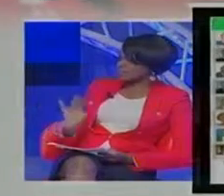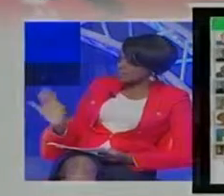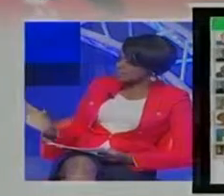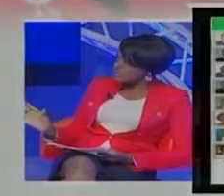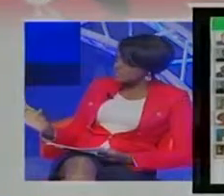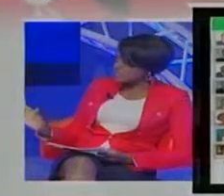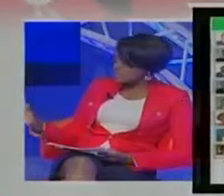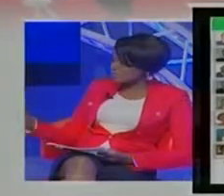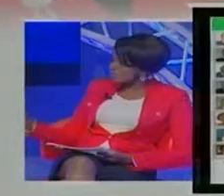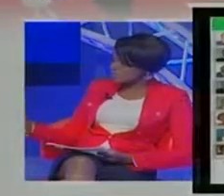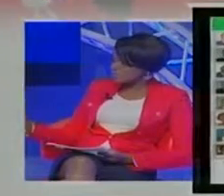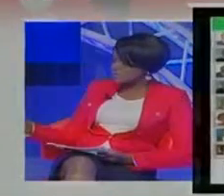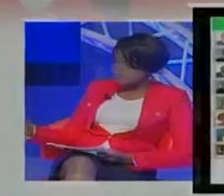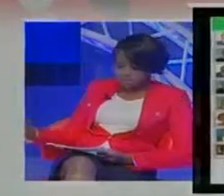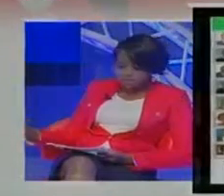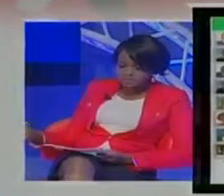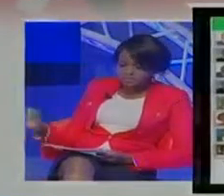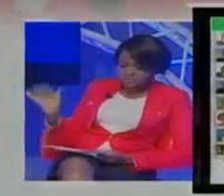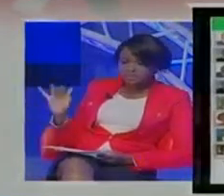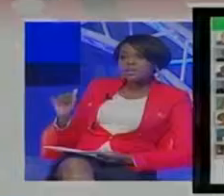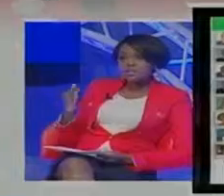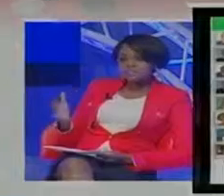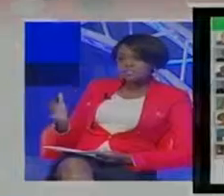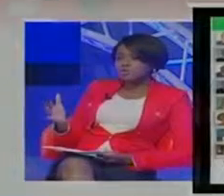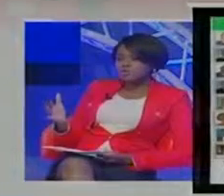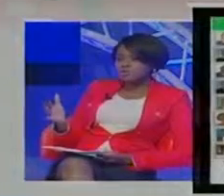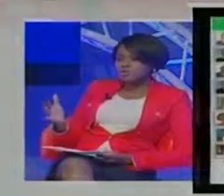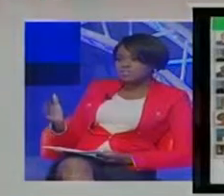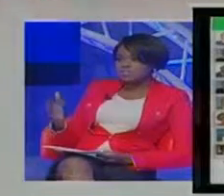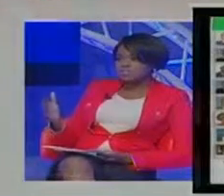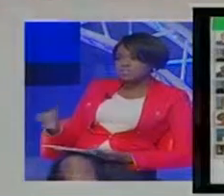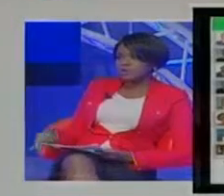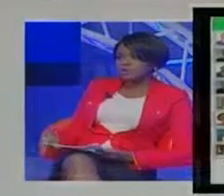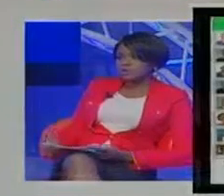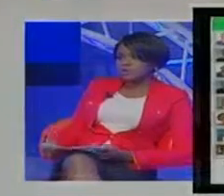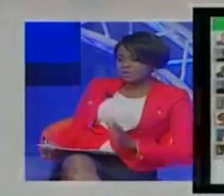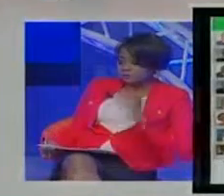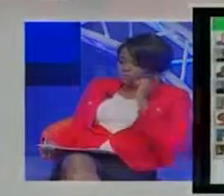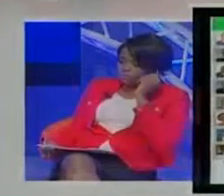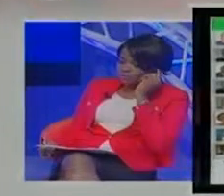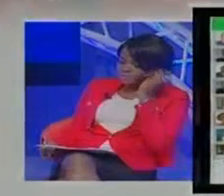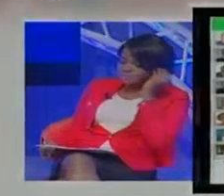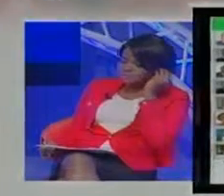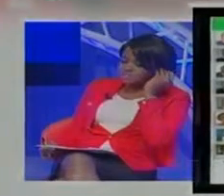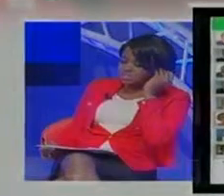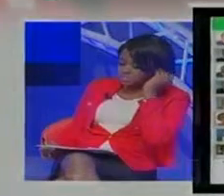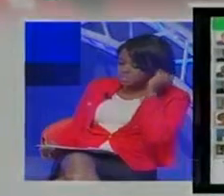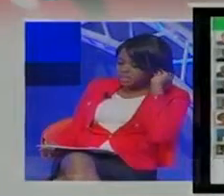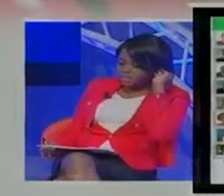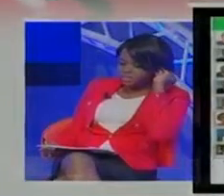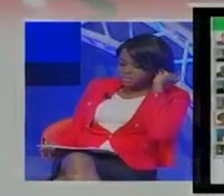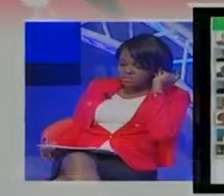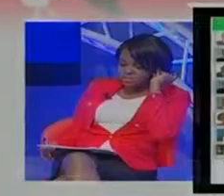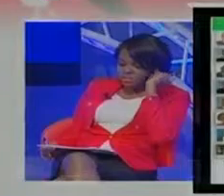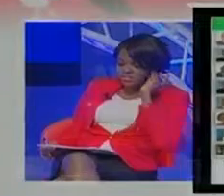a difference as far as voting is concerned, right? So let me just go through some of these for you at home, for your benefit in case you didn't catch it,